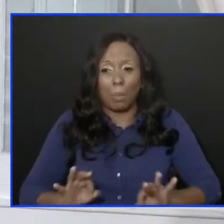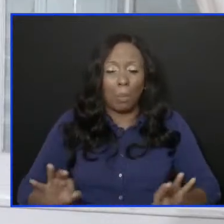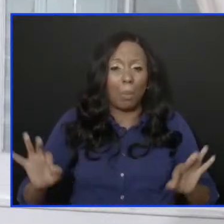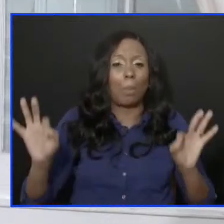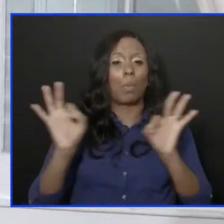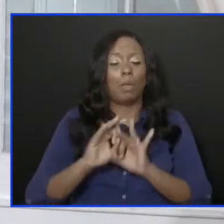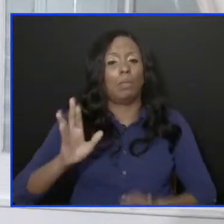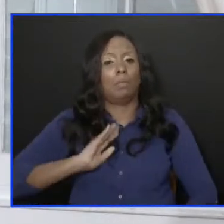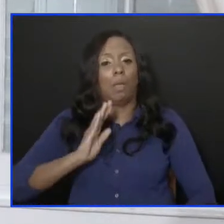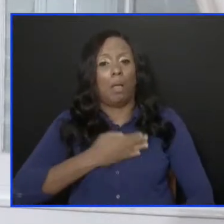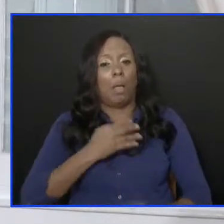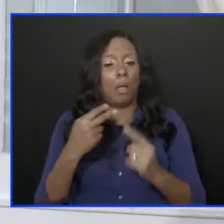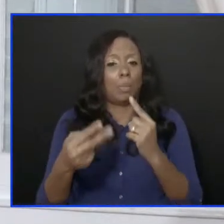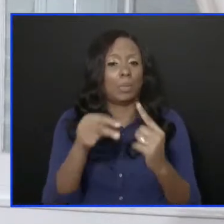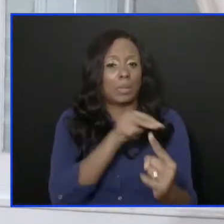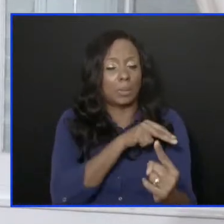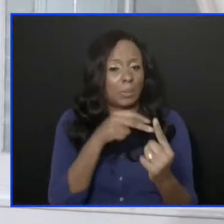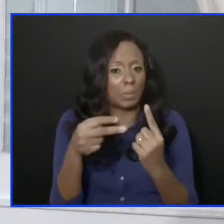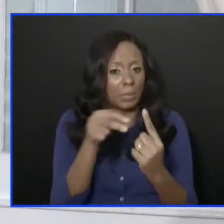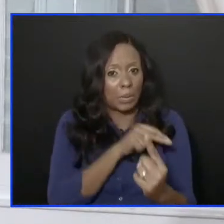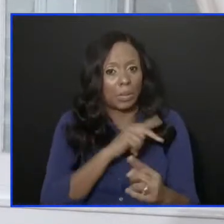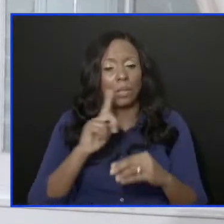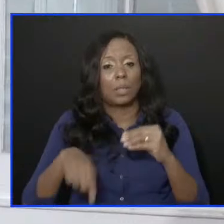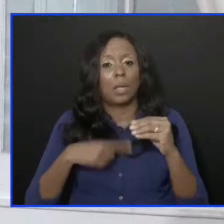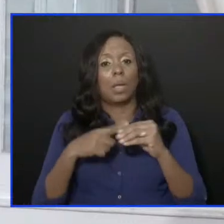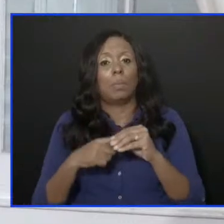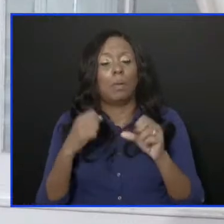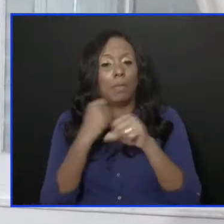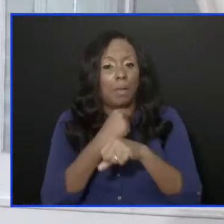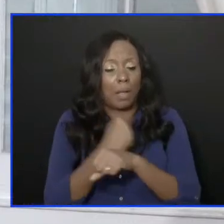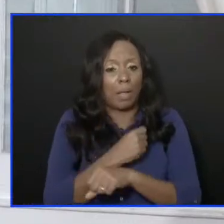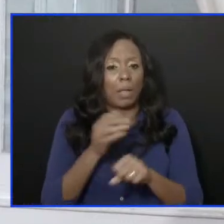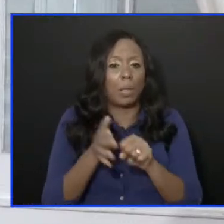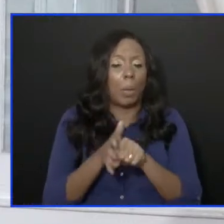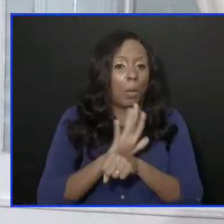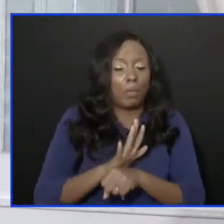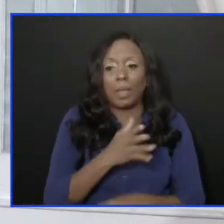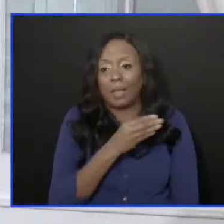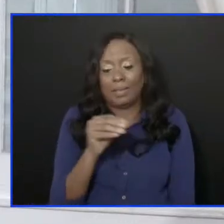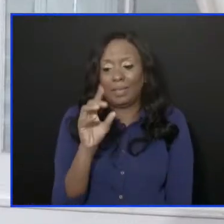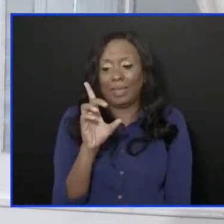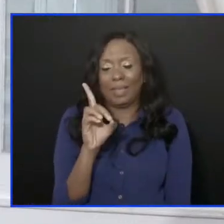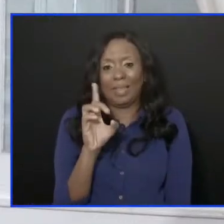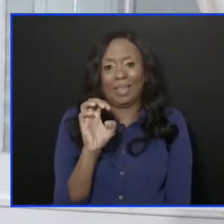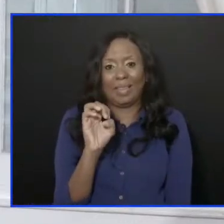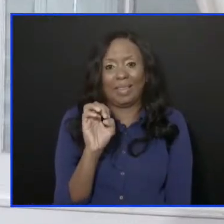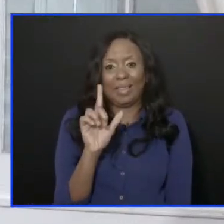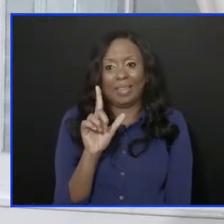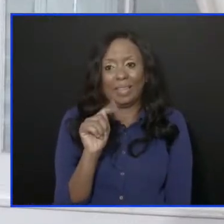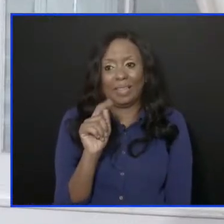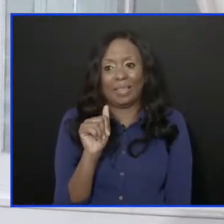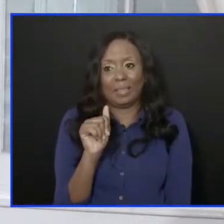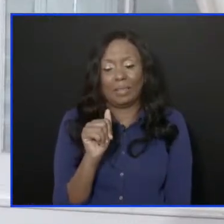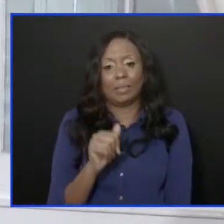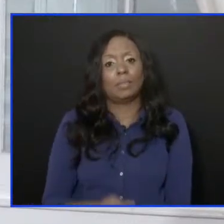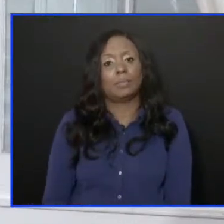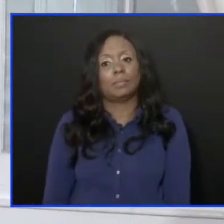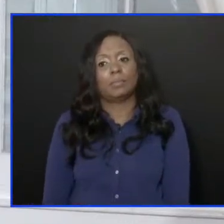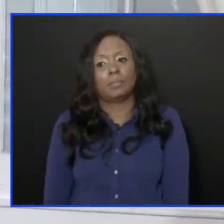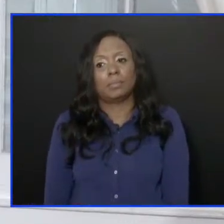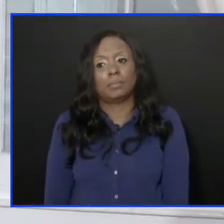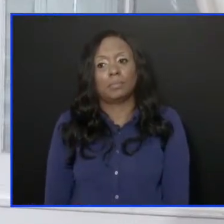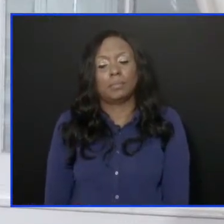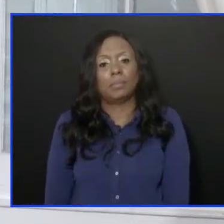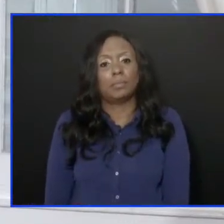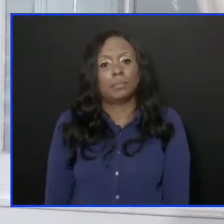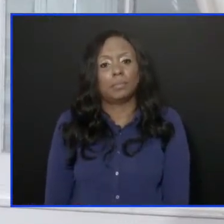our perspective of fighting the COVID and the Delta variant at this time, the impact. But we